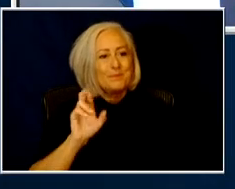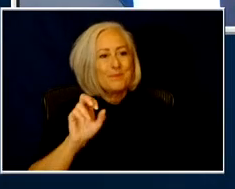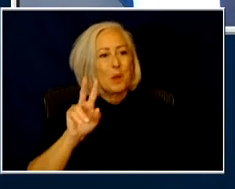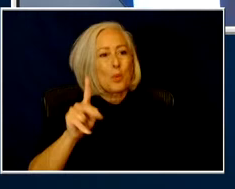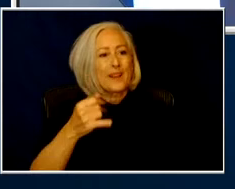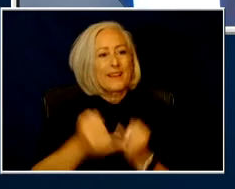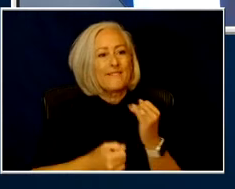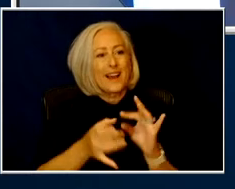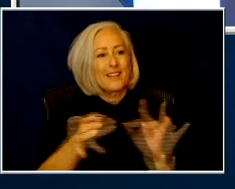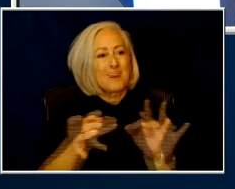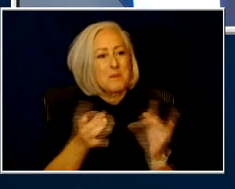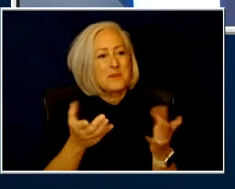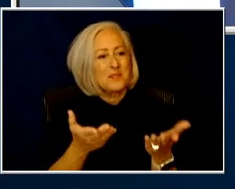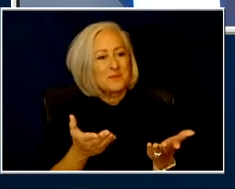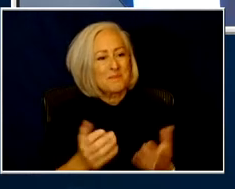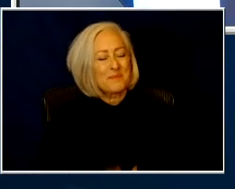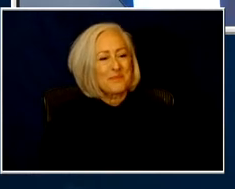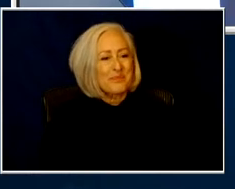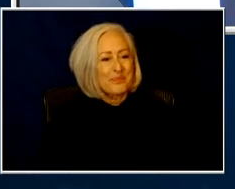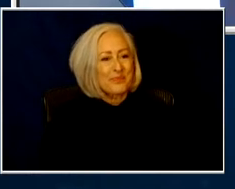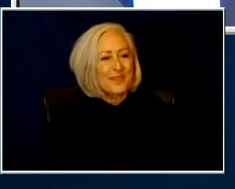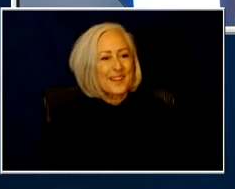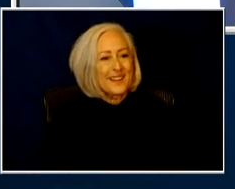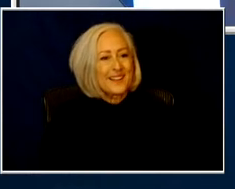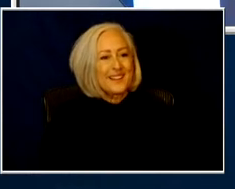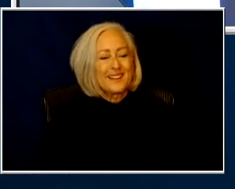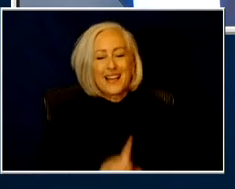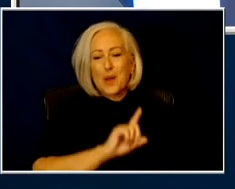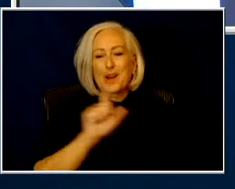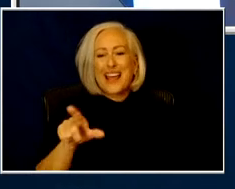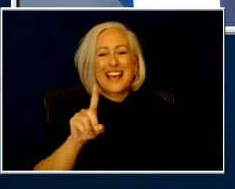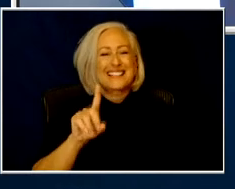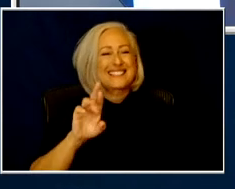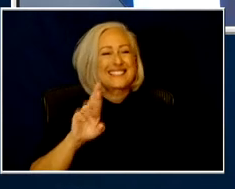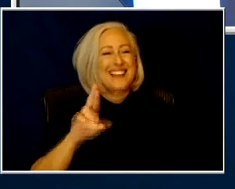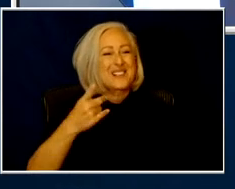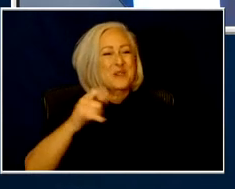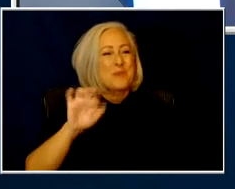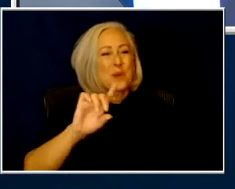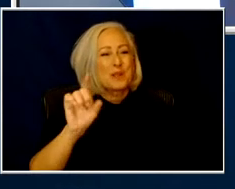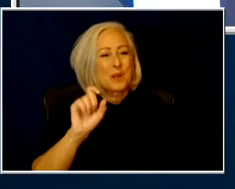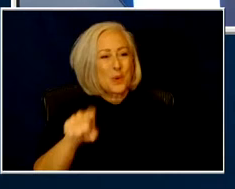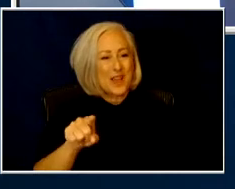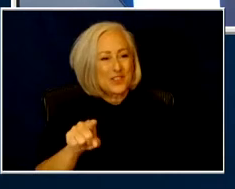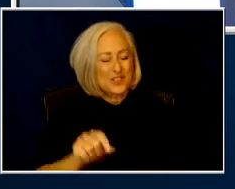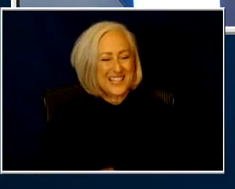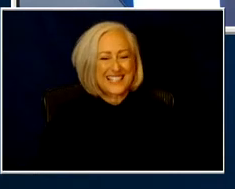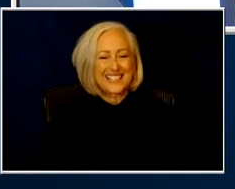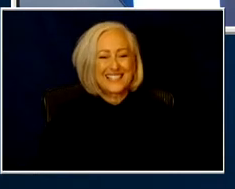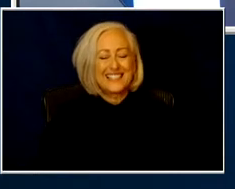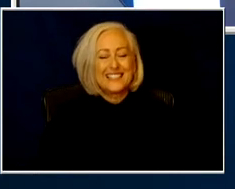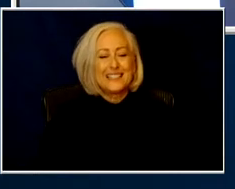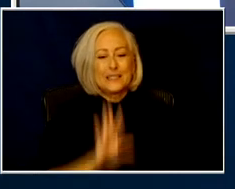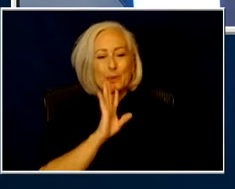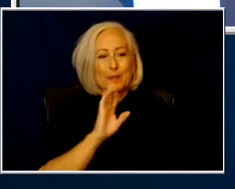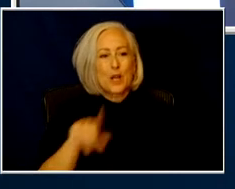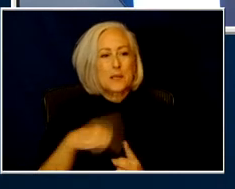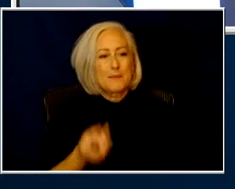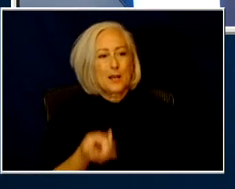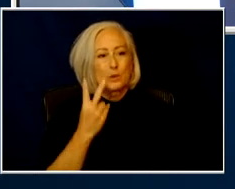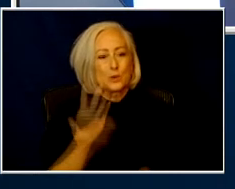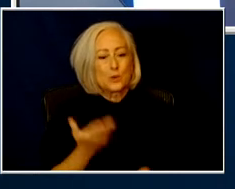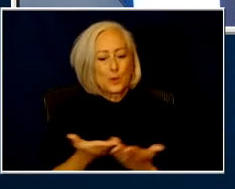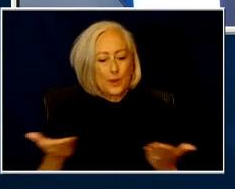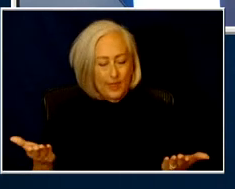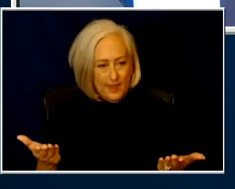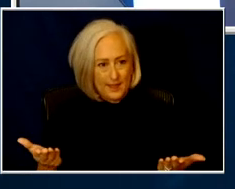yeah um for my final word I want to ask Dr Poland a question so we talked about two things today uh being